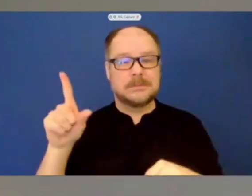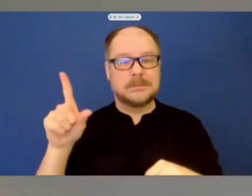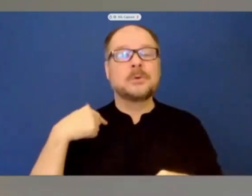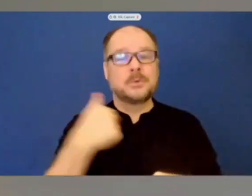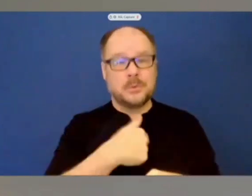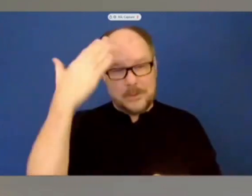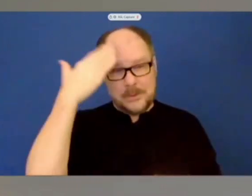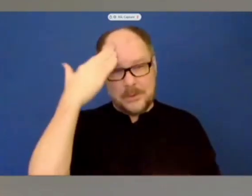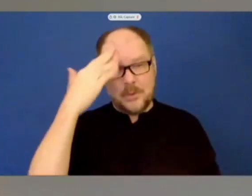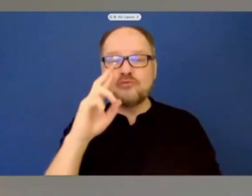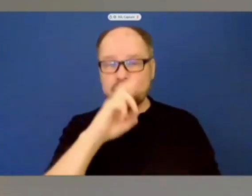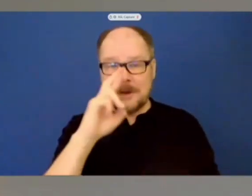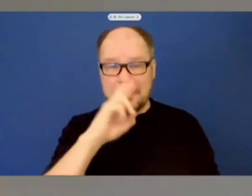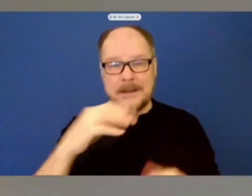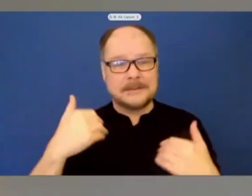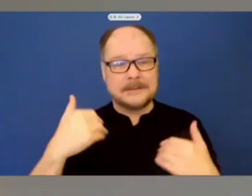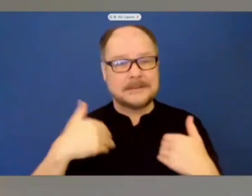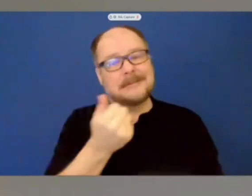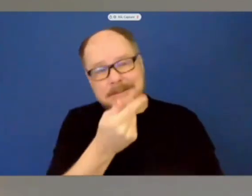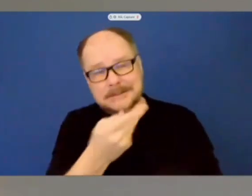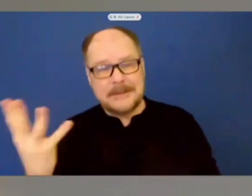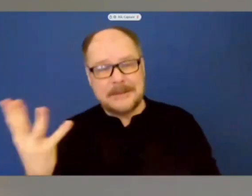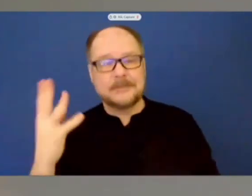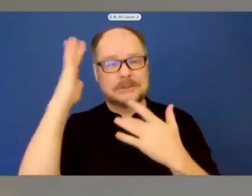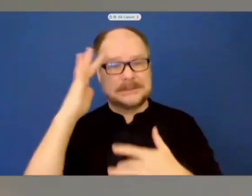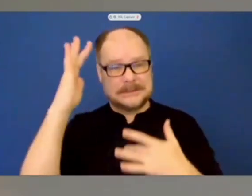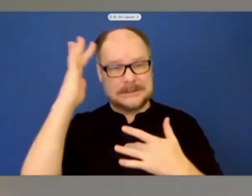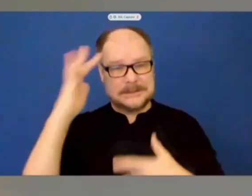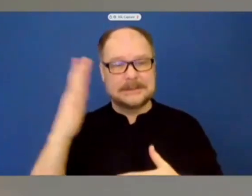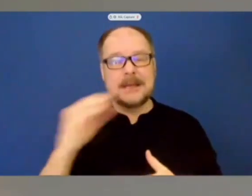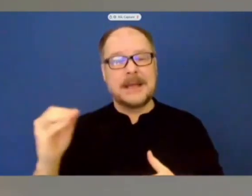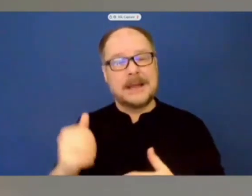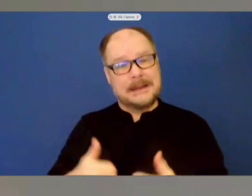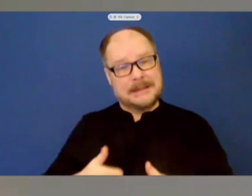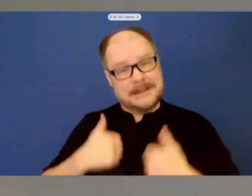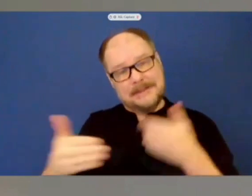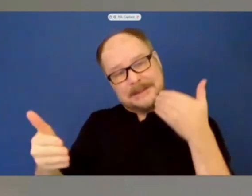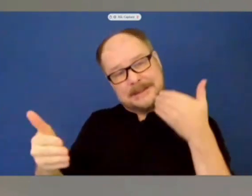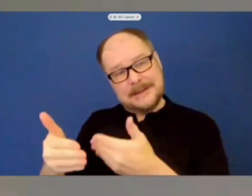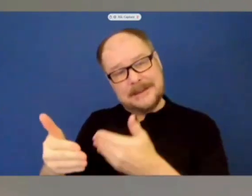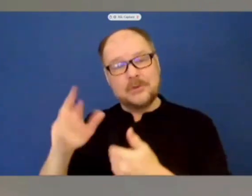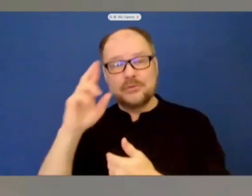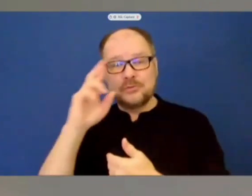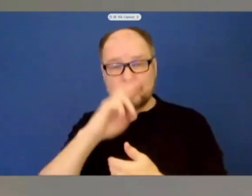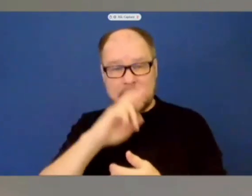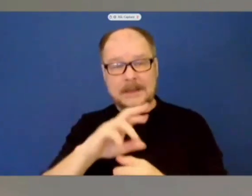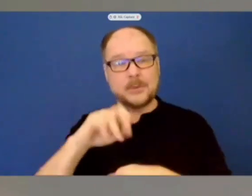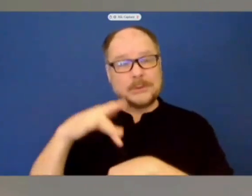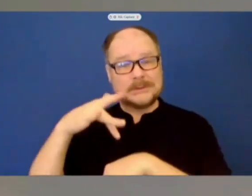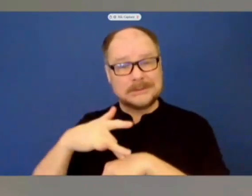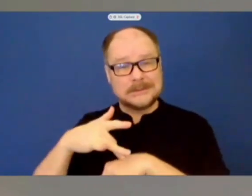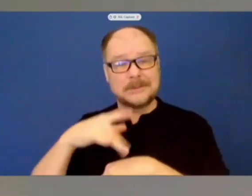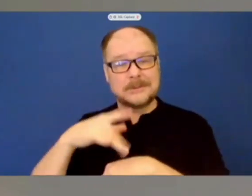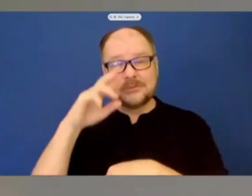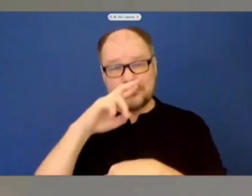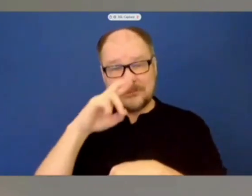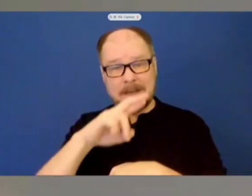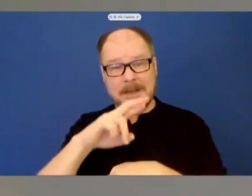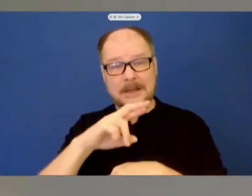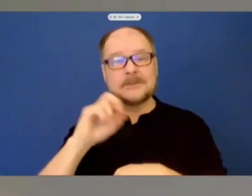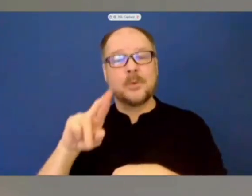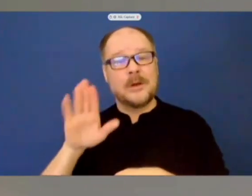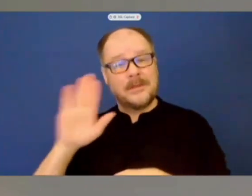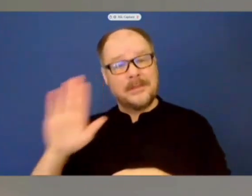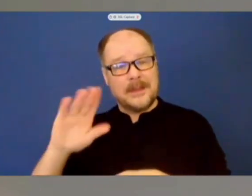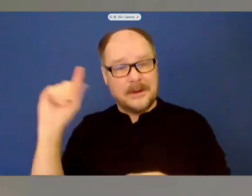any number of diseases, and that exposure to rats, either by coming in contact with them directly or through their urine